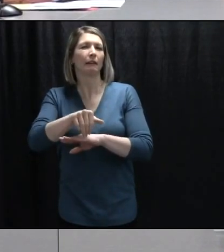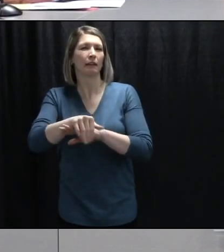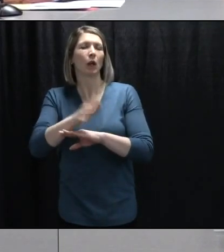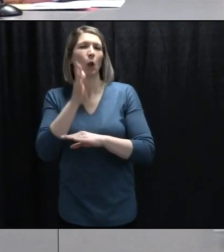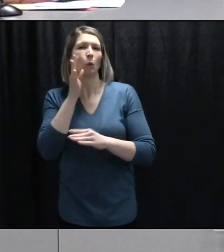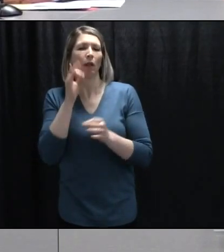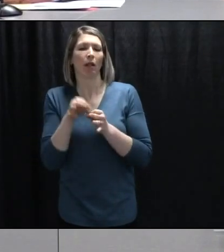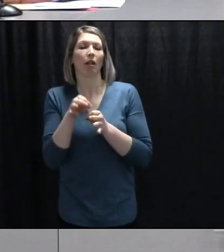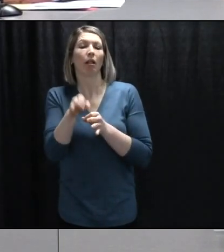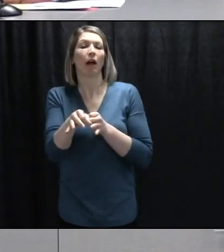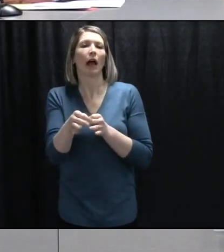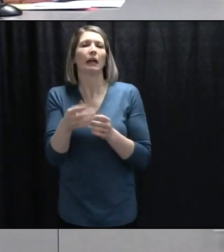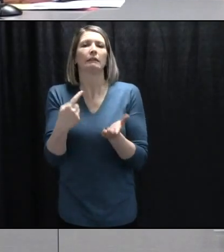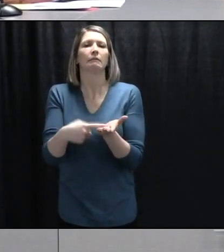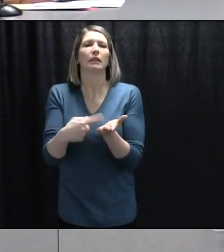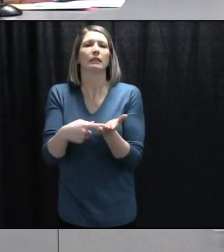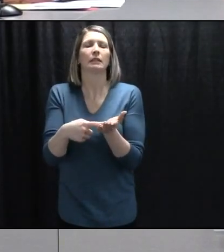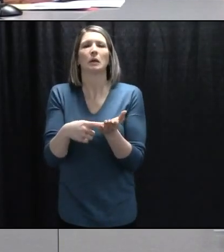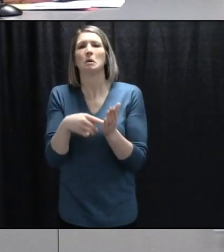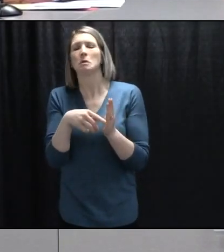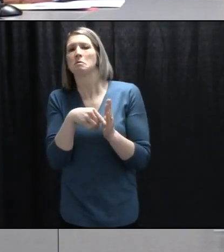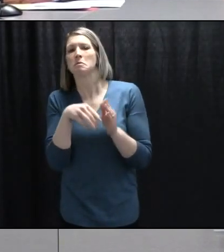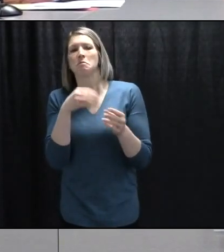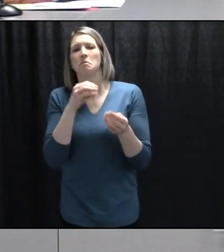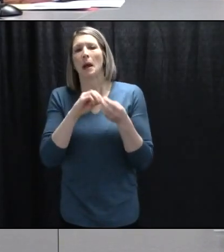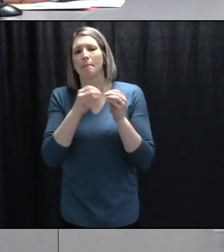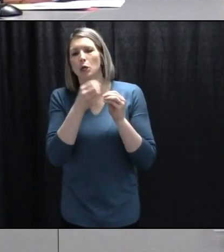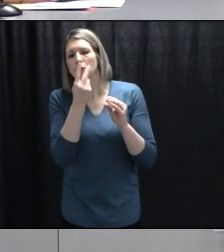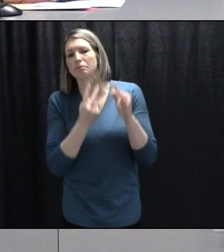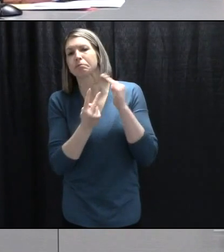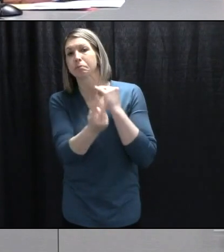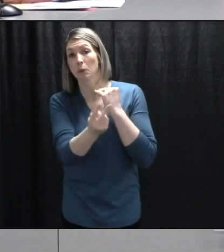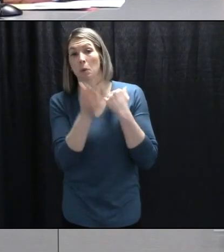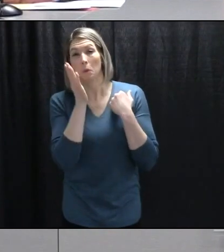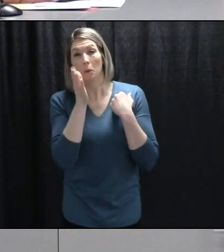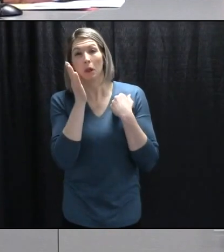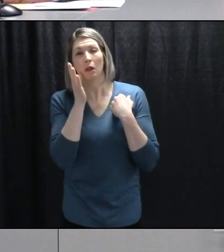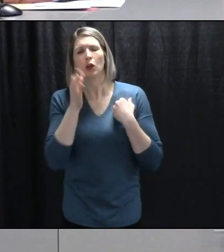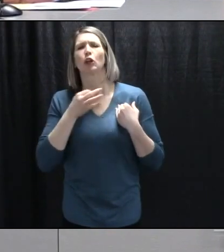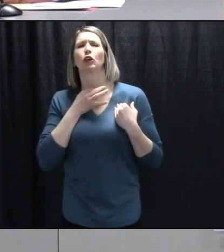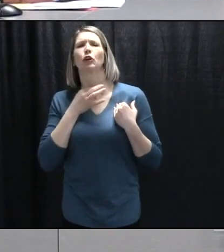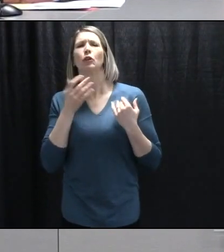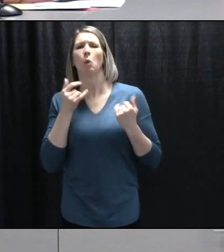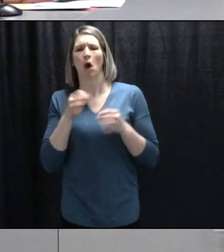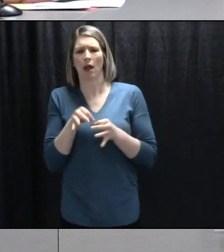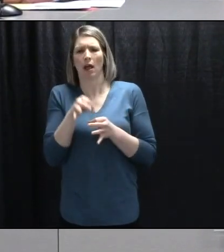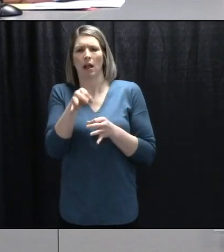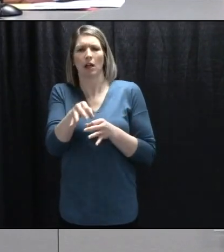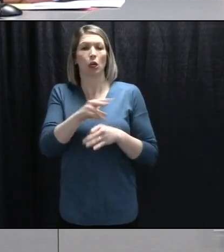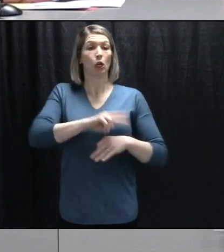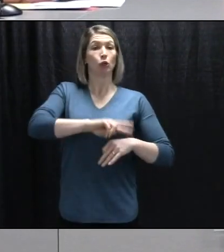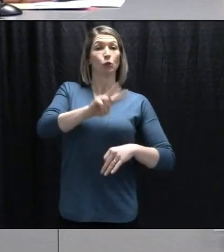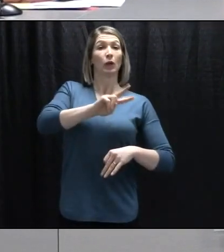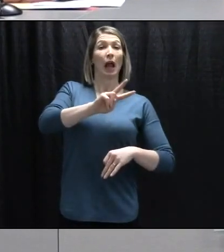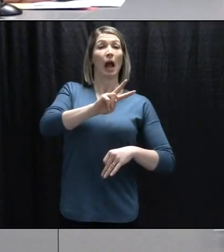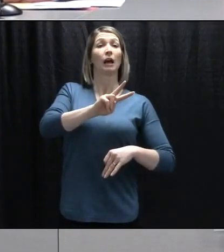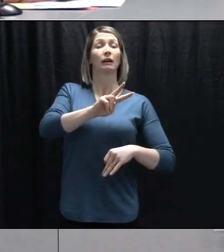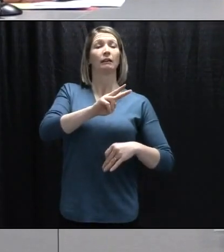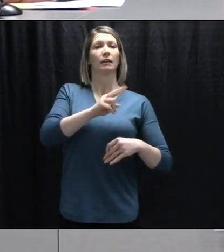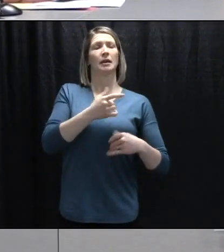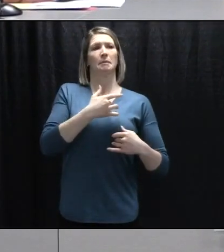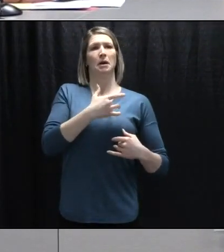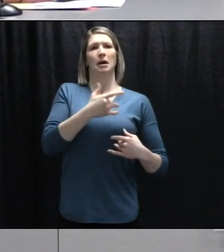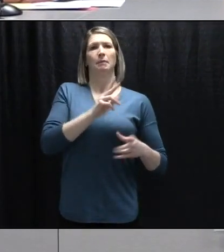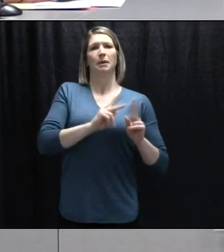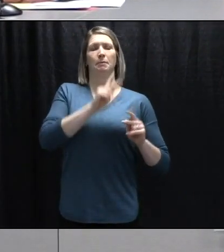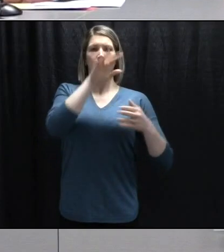information at this point, and why move the timing of the briefing to later in the day? I mean, people are used to this time and are tuning